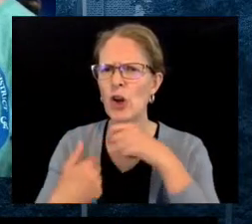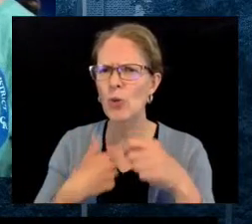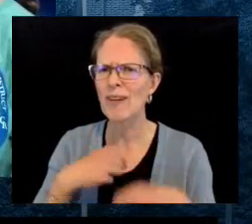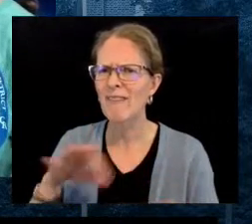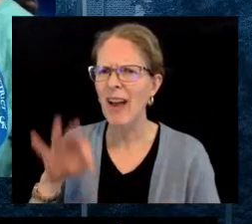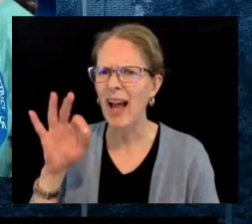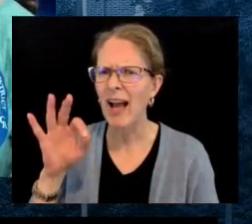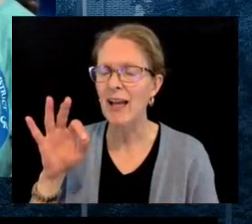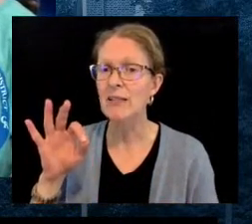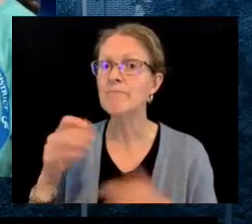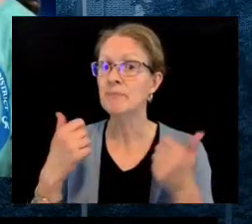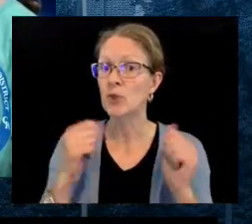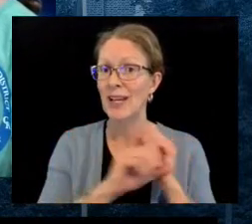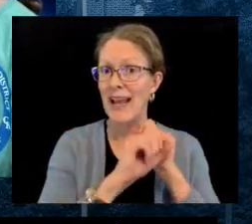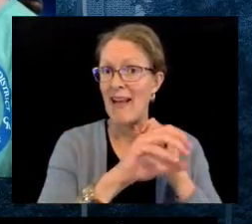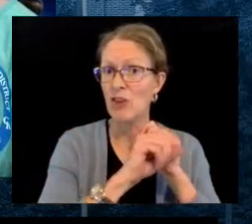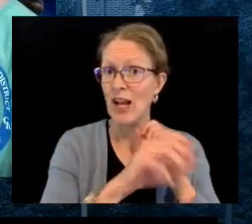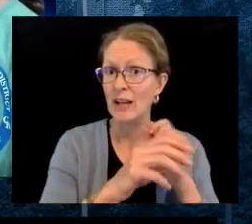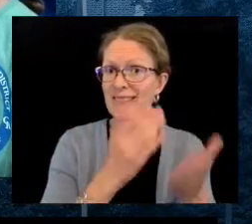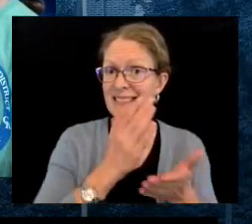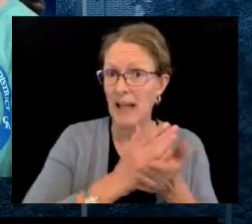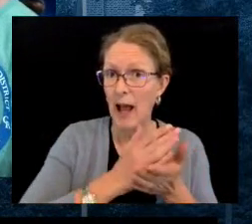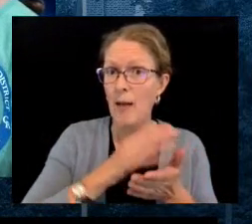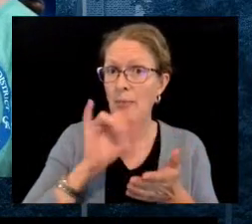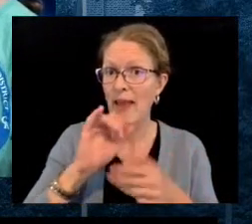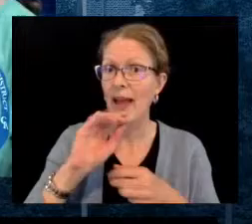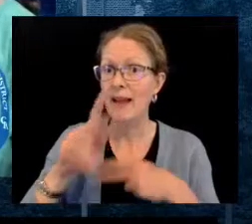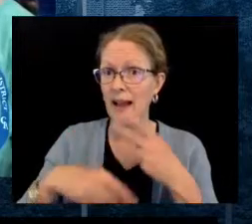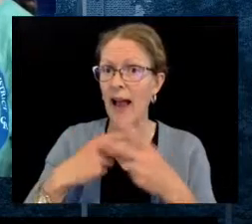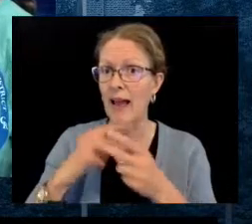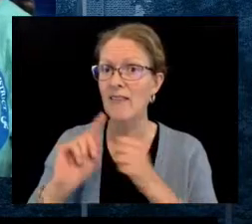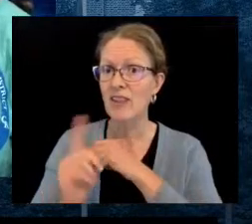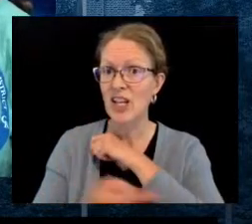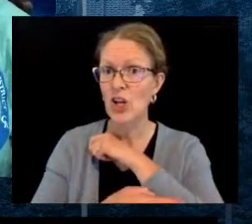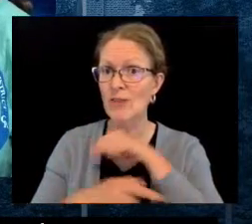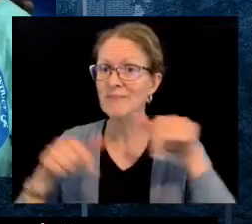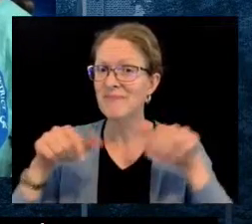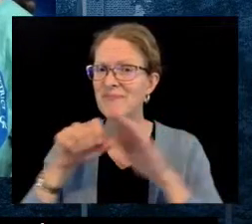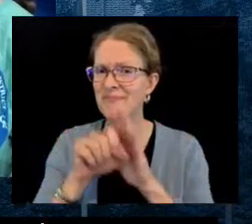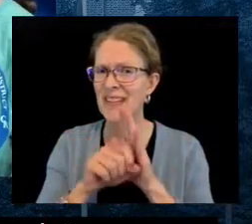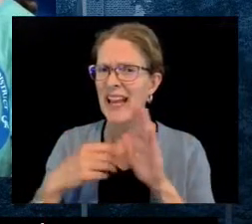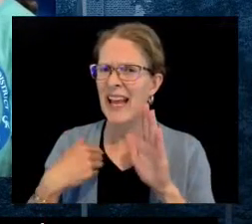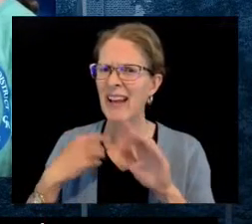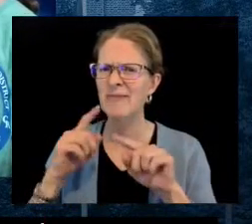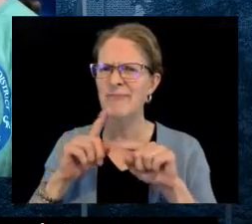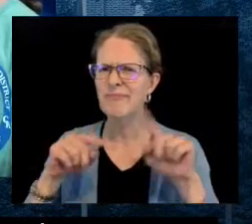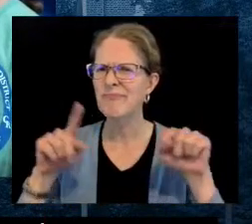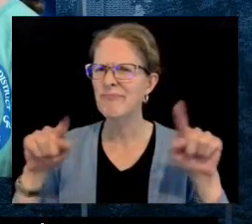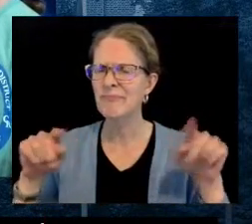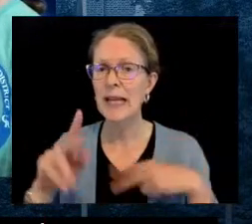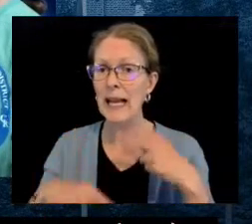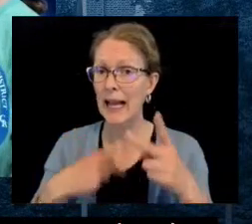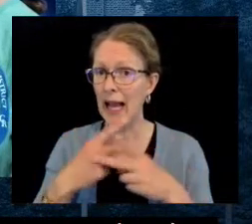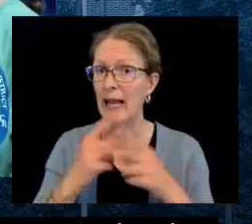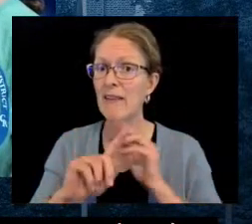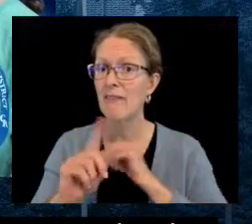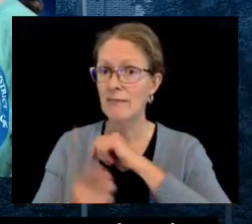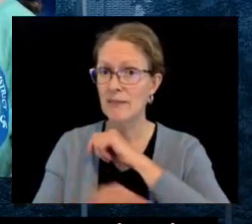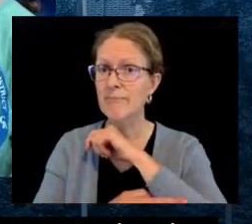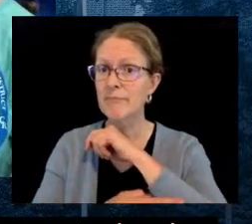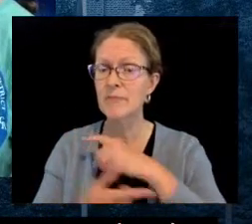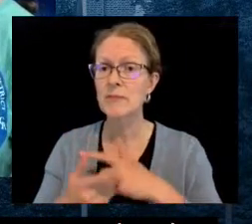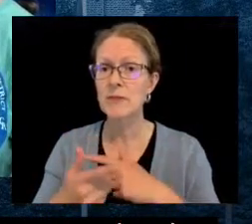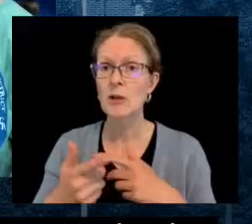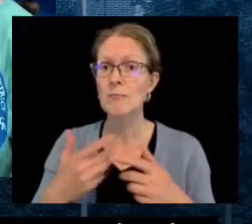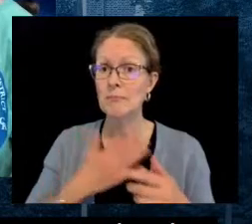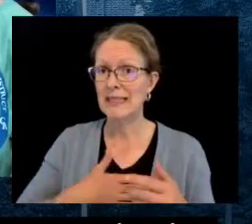particular type of litter. We have very various types of litter throughout the state, so we're going to record that. Give us the totals, let us know the